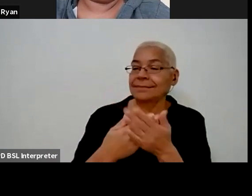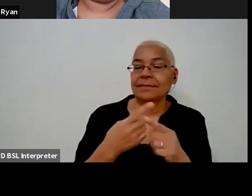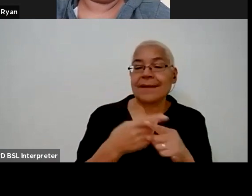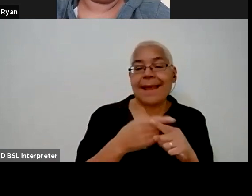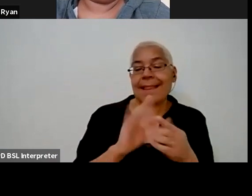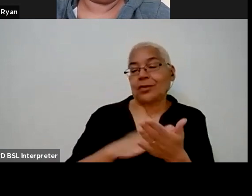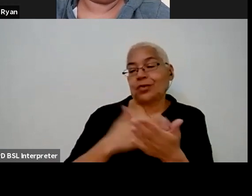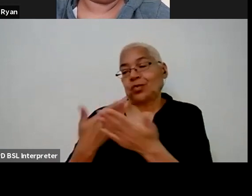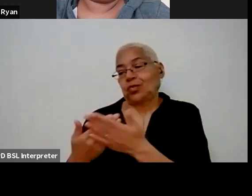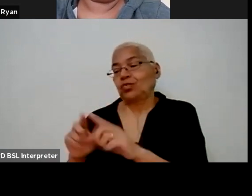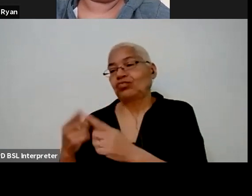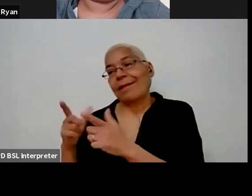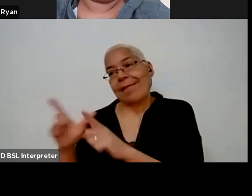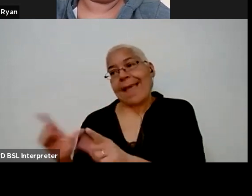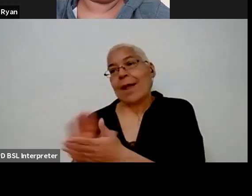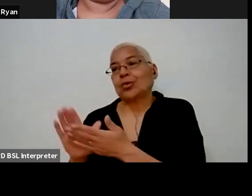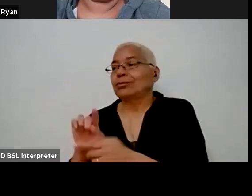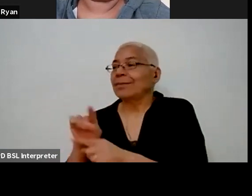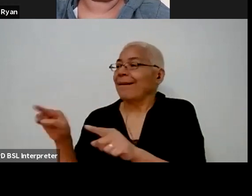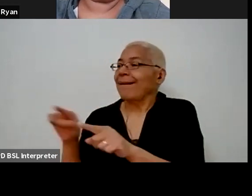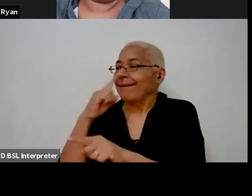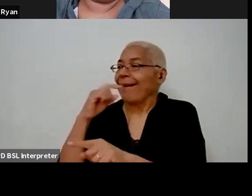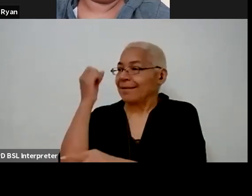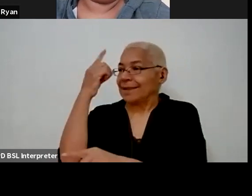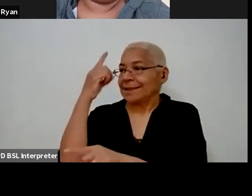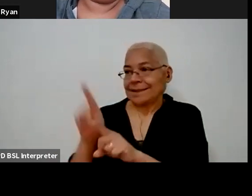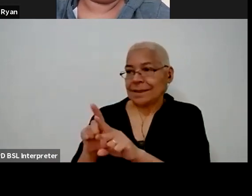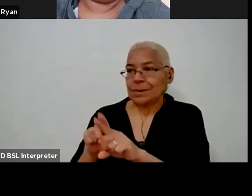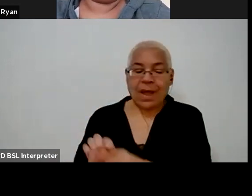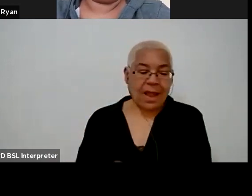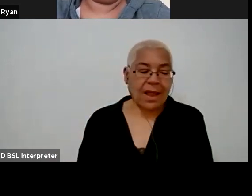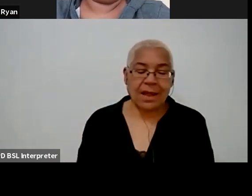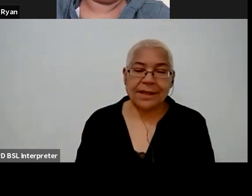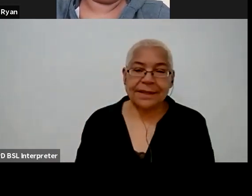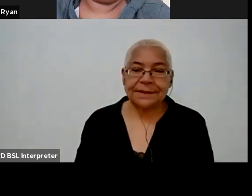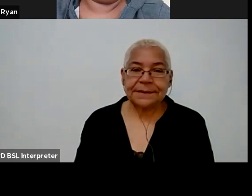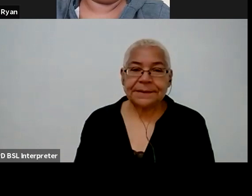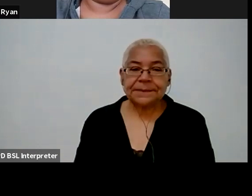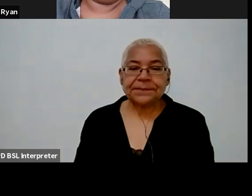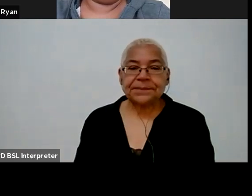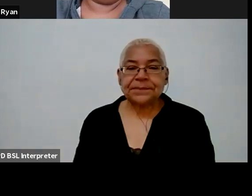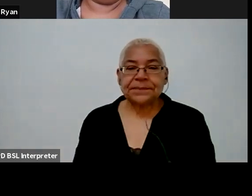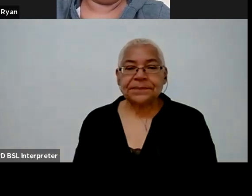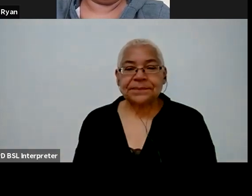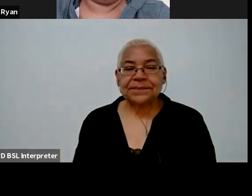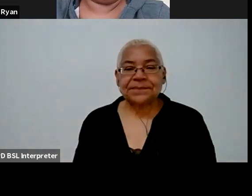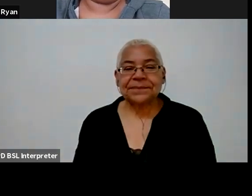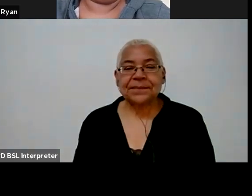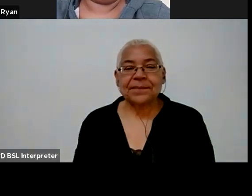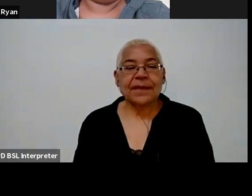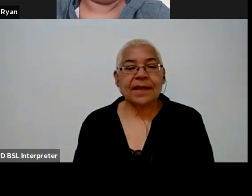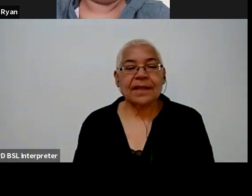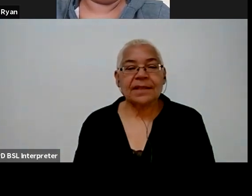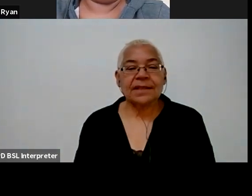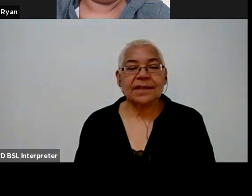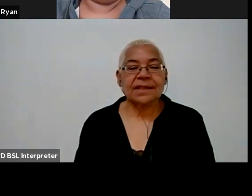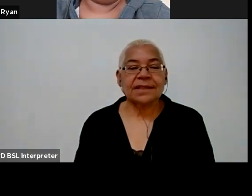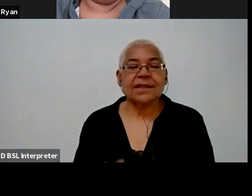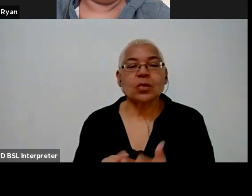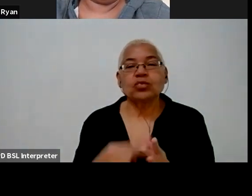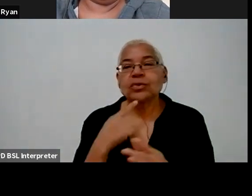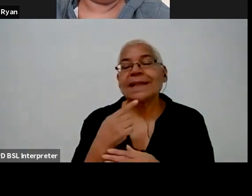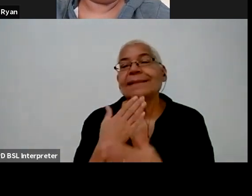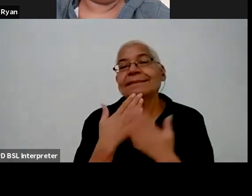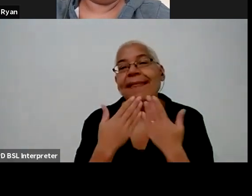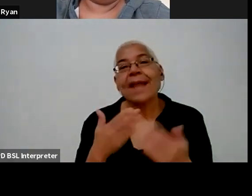to understand it very well. You know what I mean? Sure. Yeah, so thank you. Yeah, so thank you very much to everyone